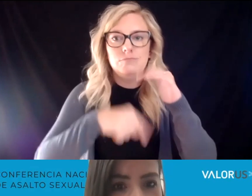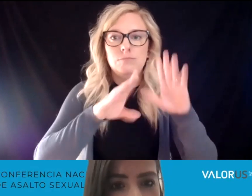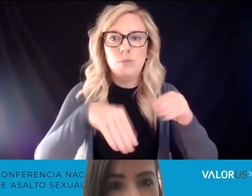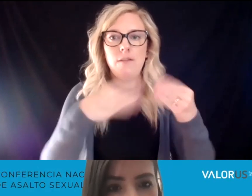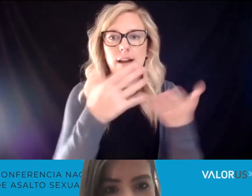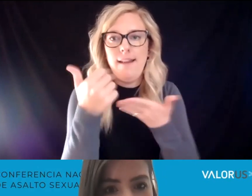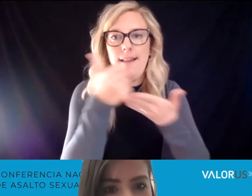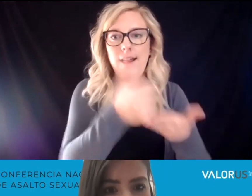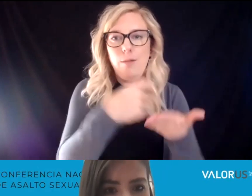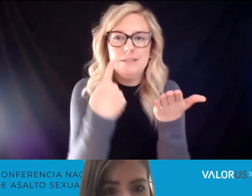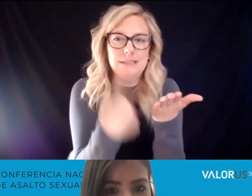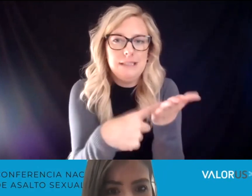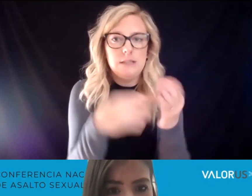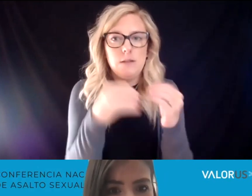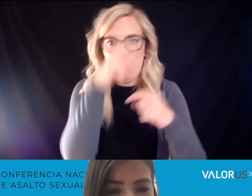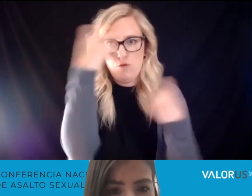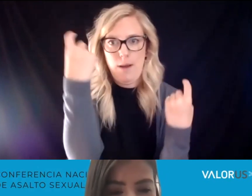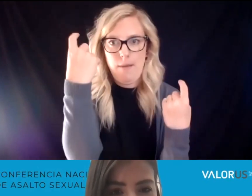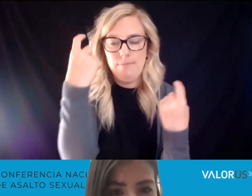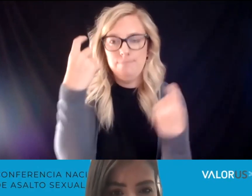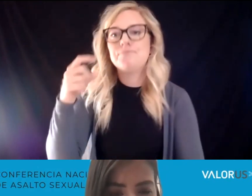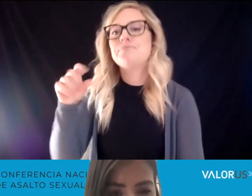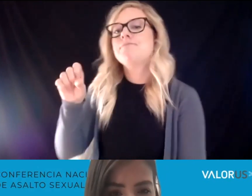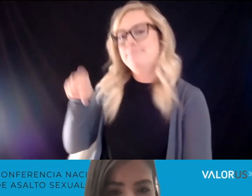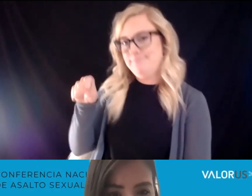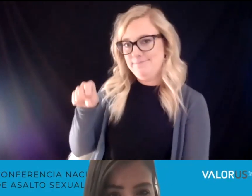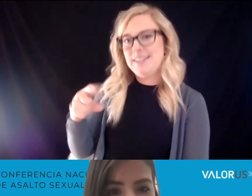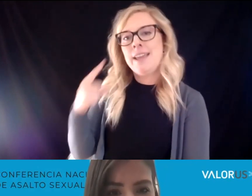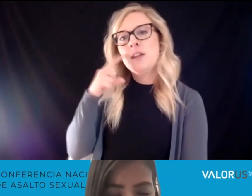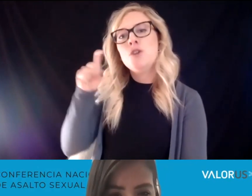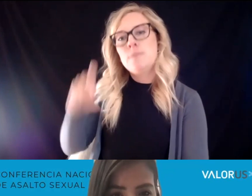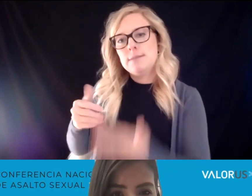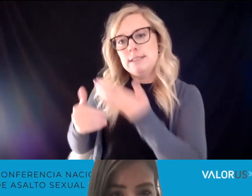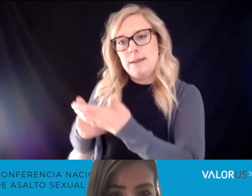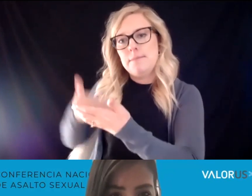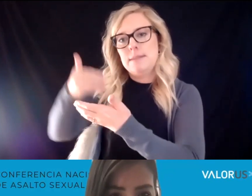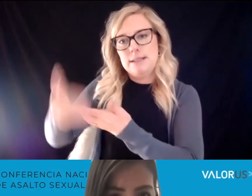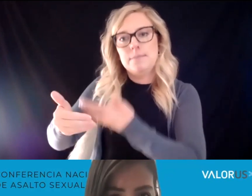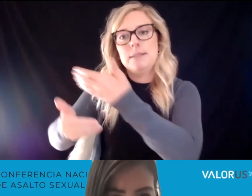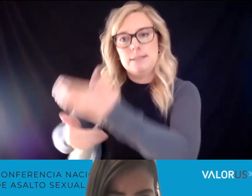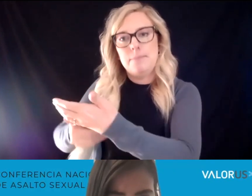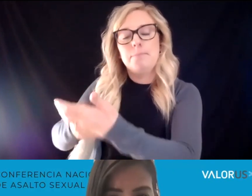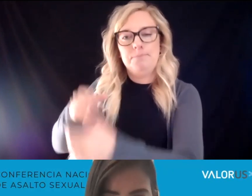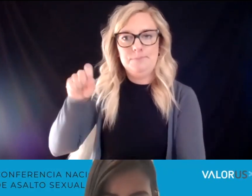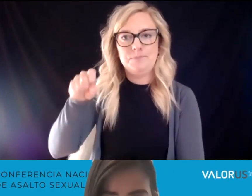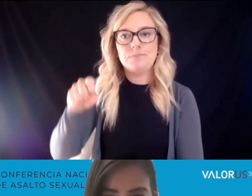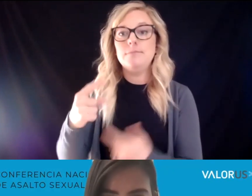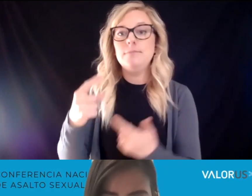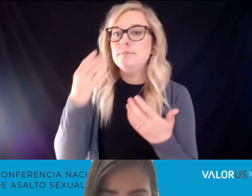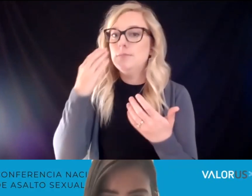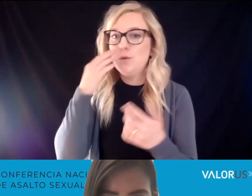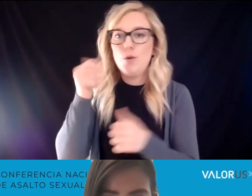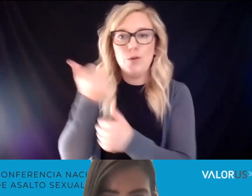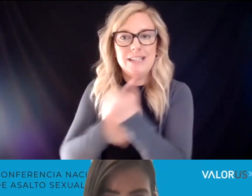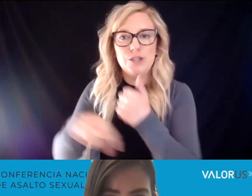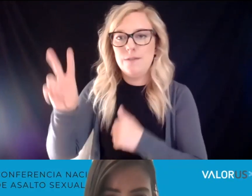discussing these things. Yes, I think you have to, yes, step by step, as we know every victim is in a different